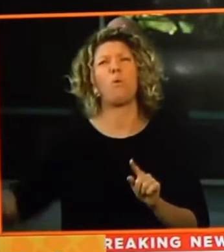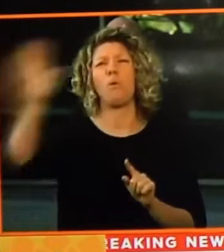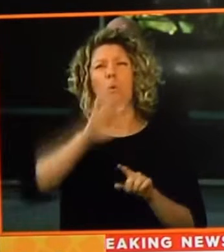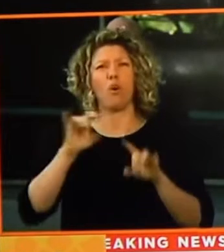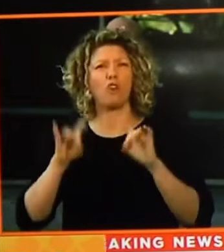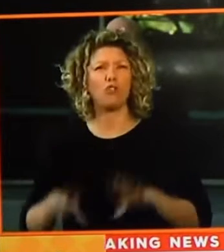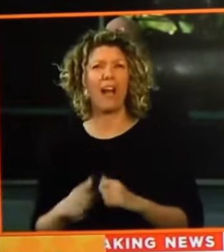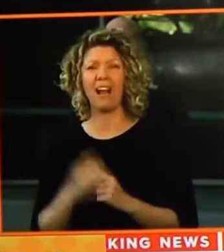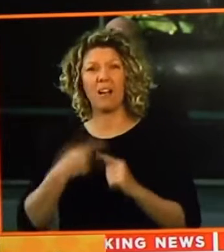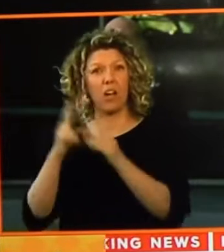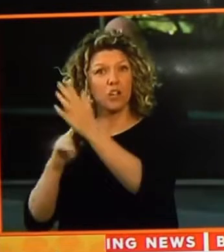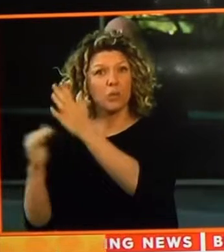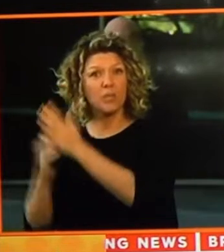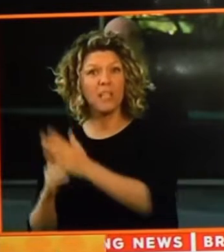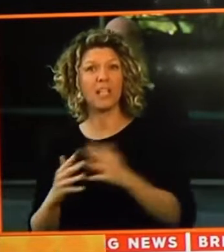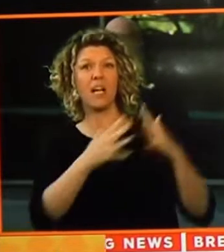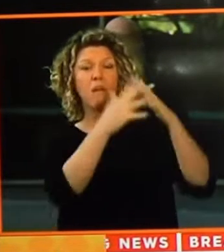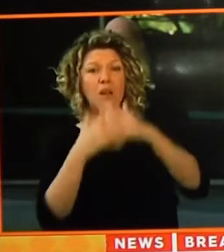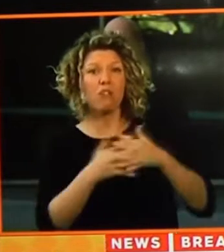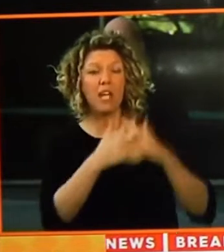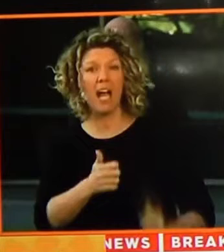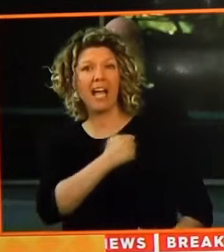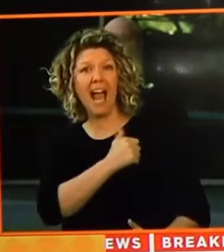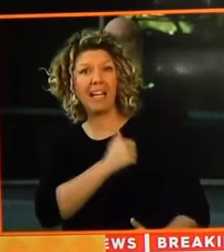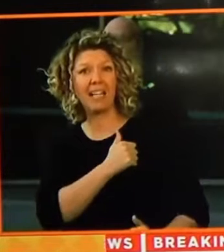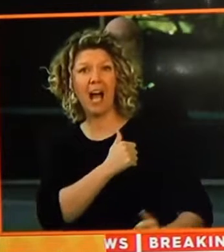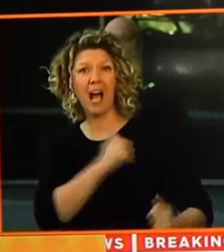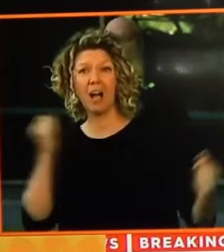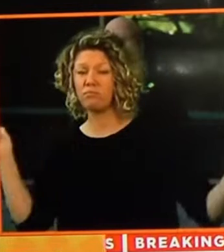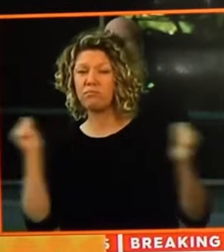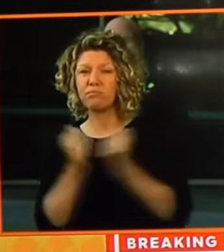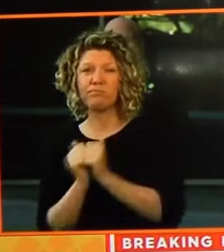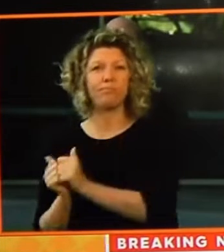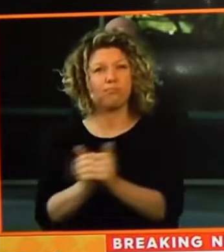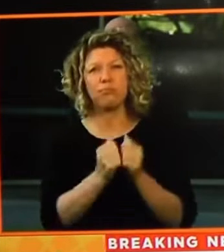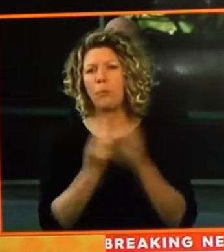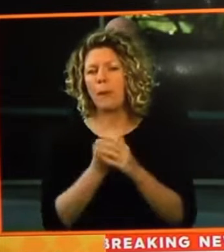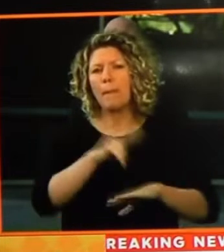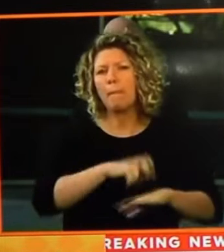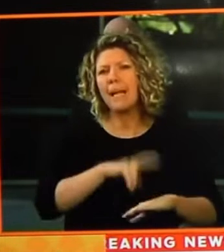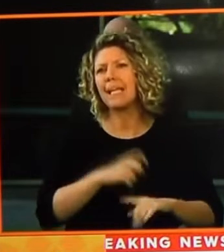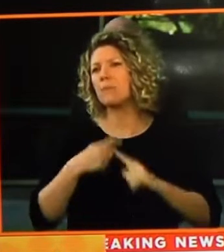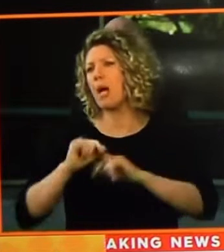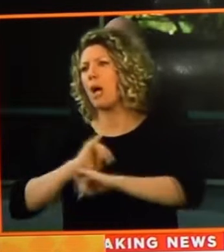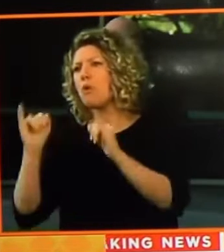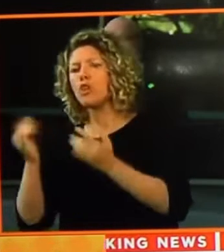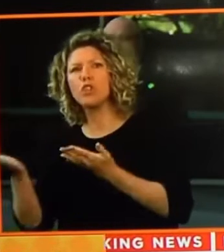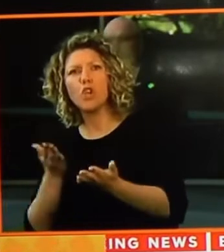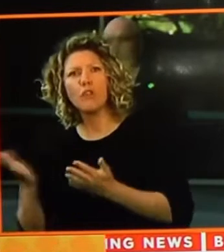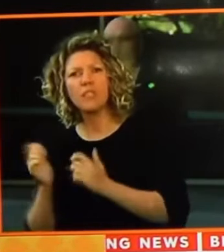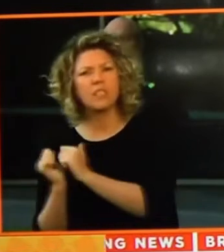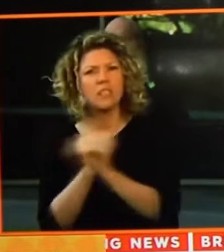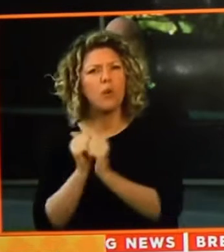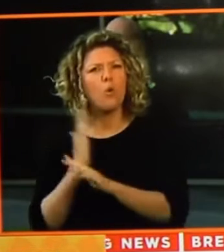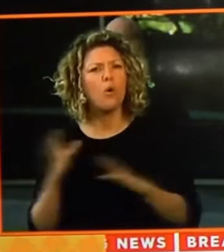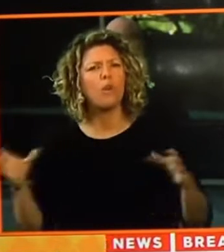country, people from New Zealand, the United States and Canada, partnering with our police and emergency services, but also